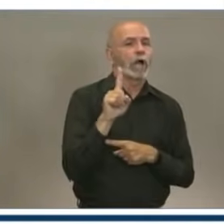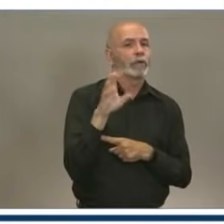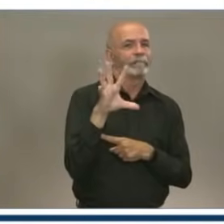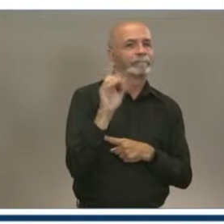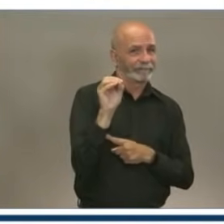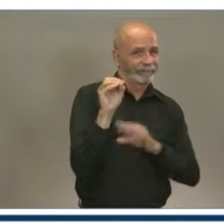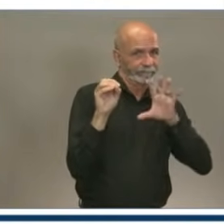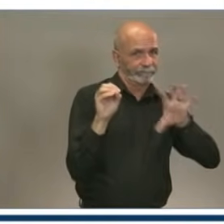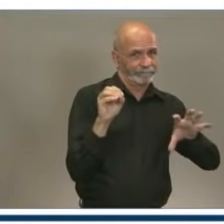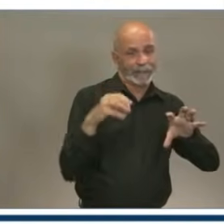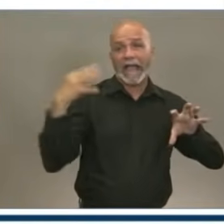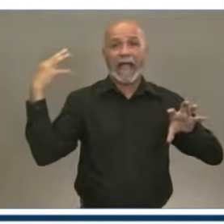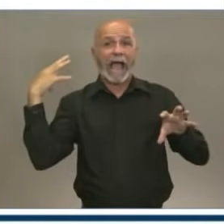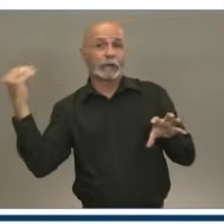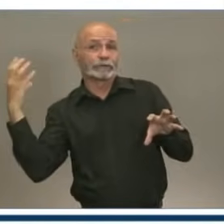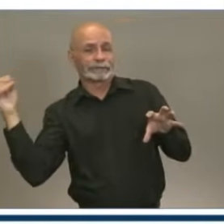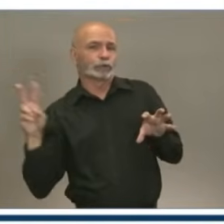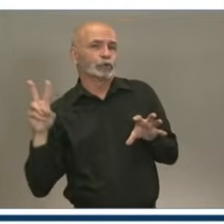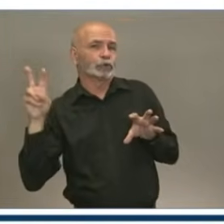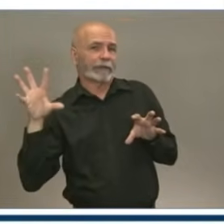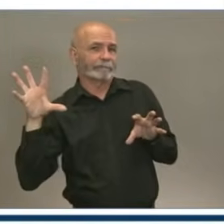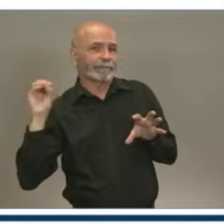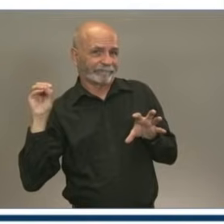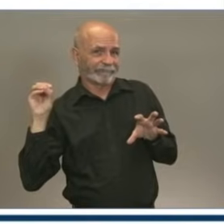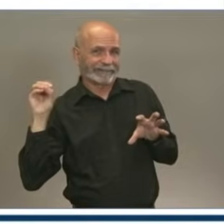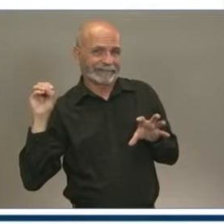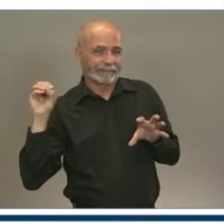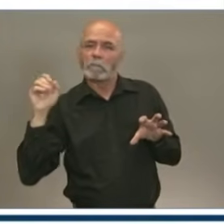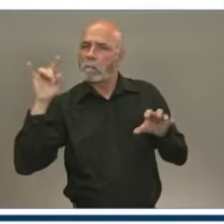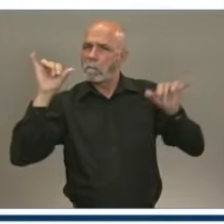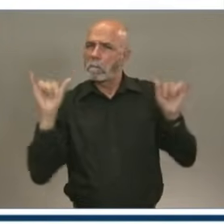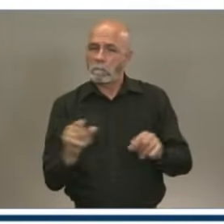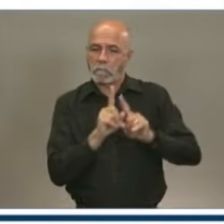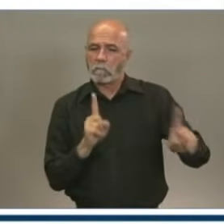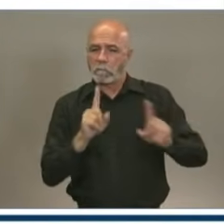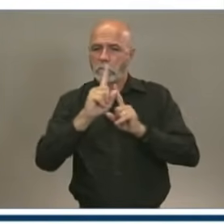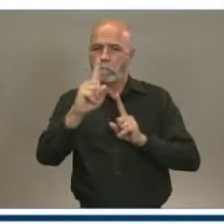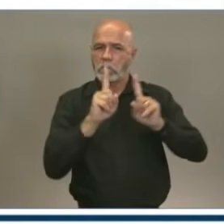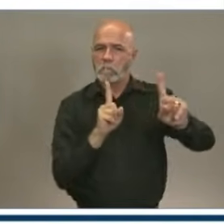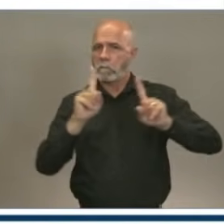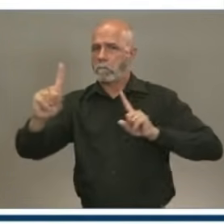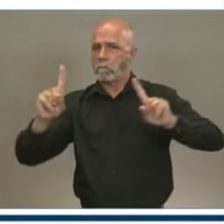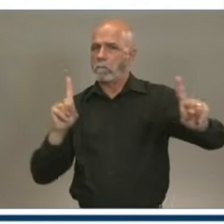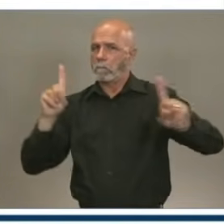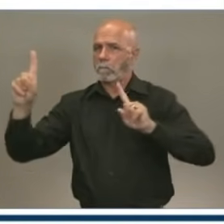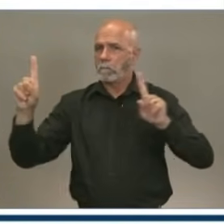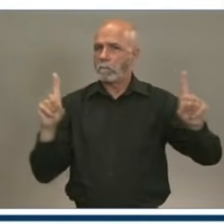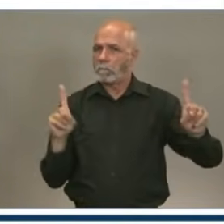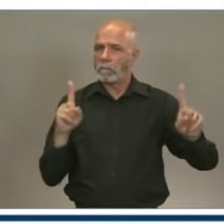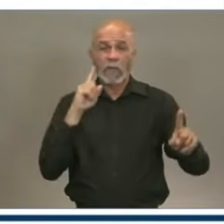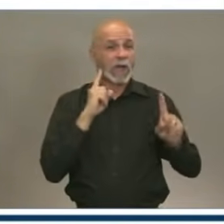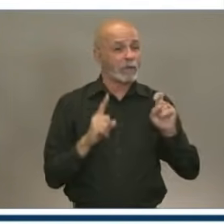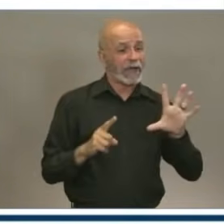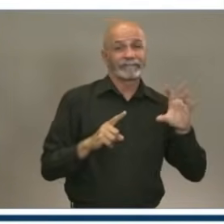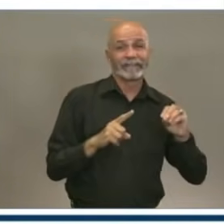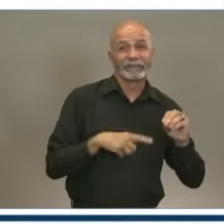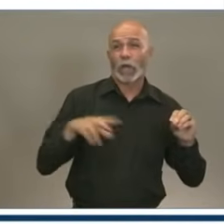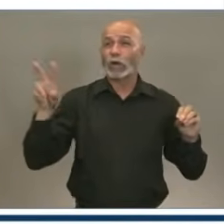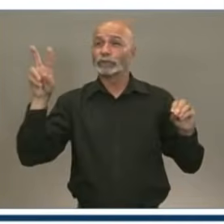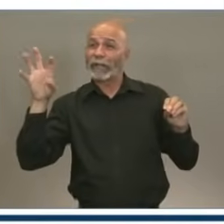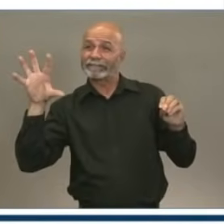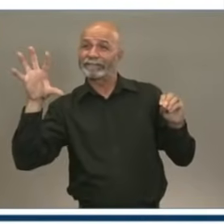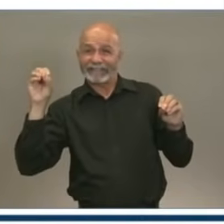people outdoors with distancing. And within those total numbers of 150 or 250, you can have smaller groups of